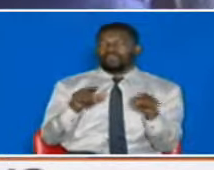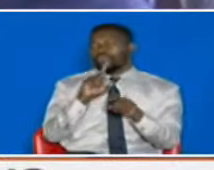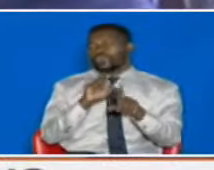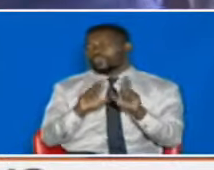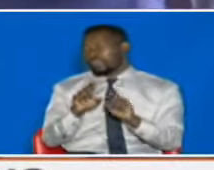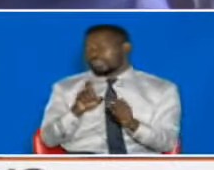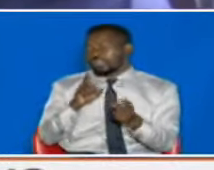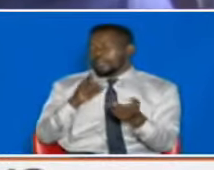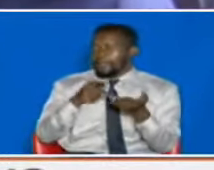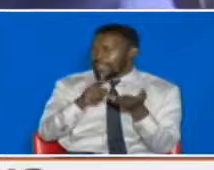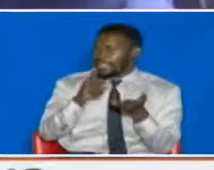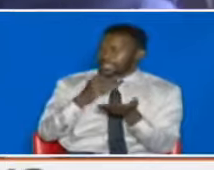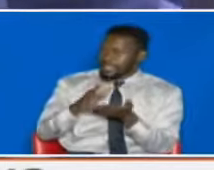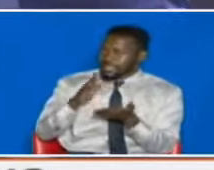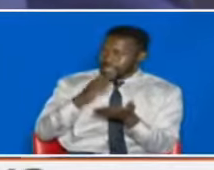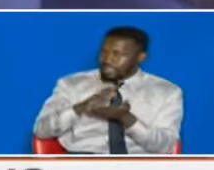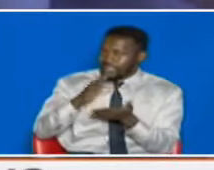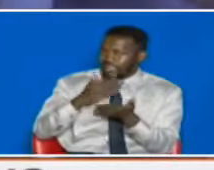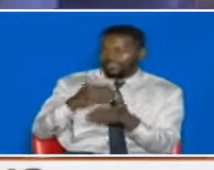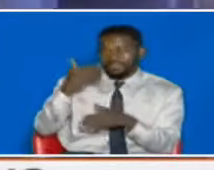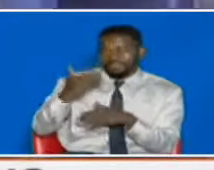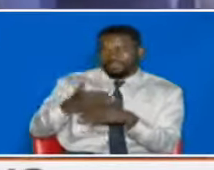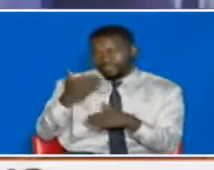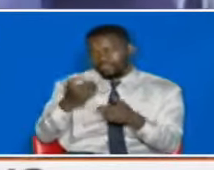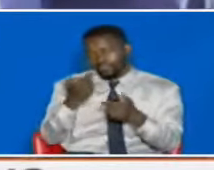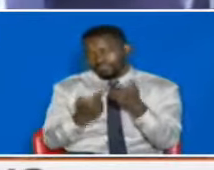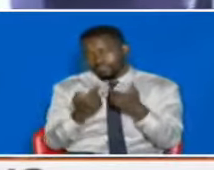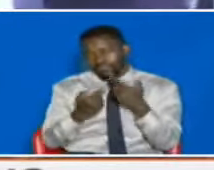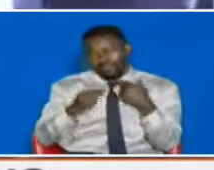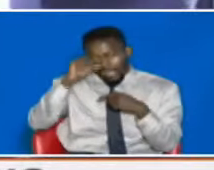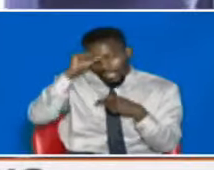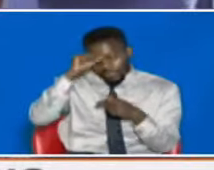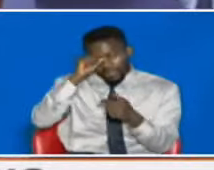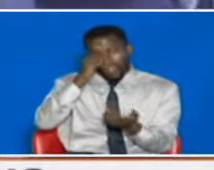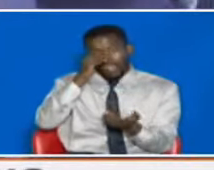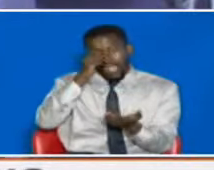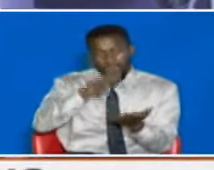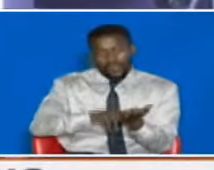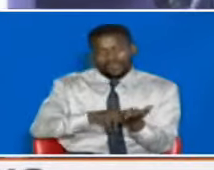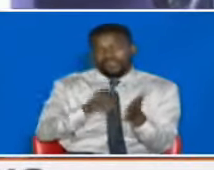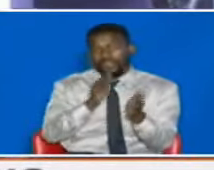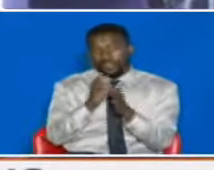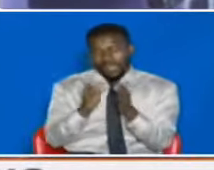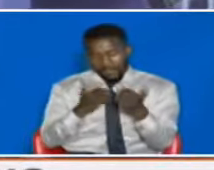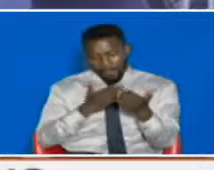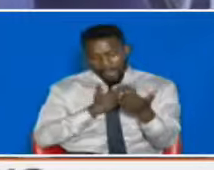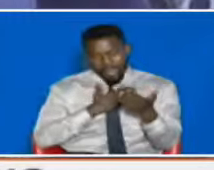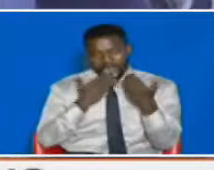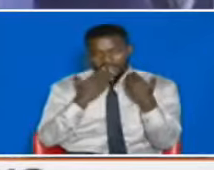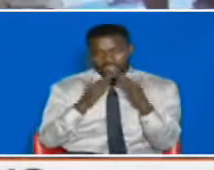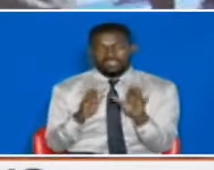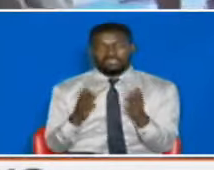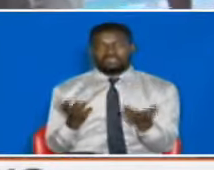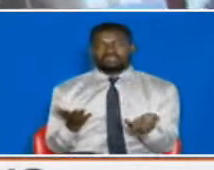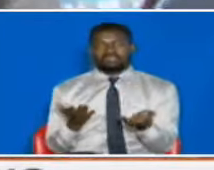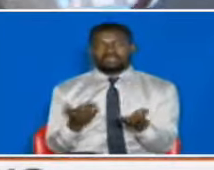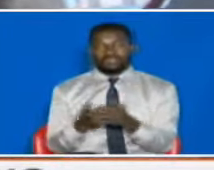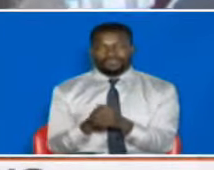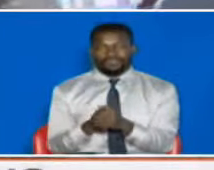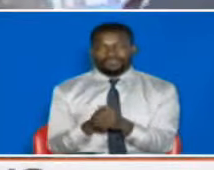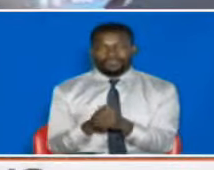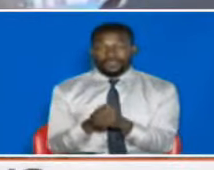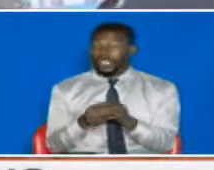paying rates and rents every year. The government approved the plans, and there I am. The building